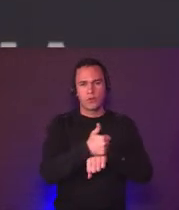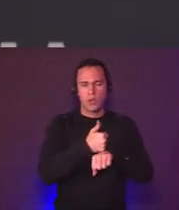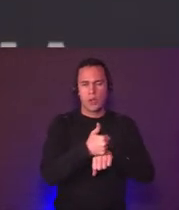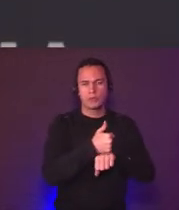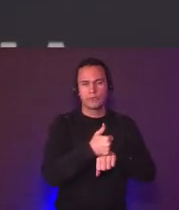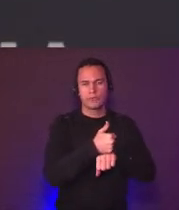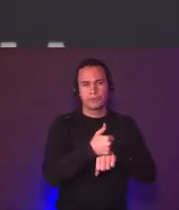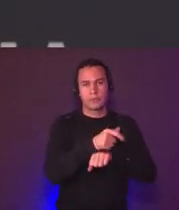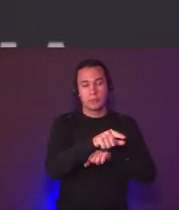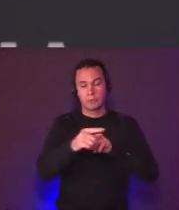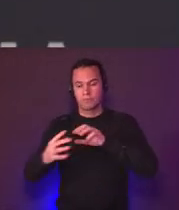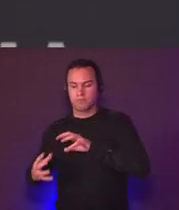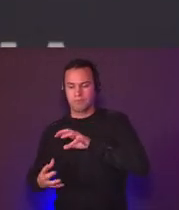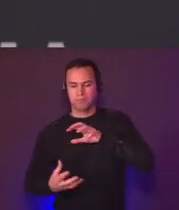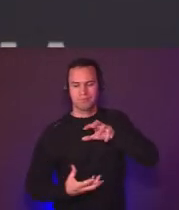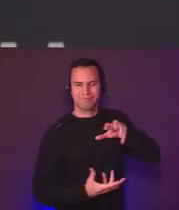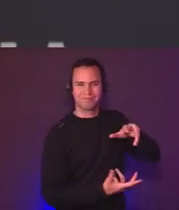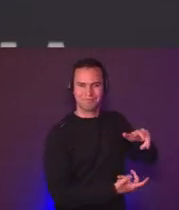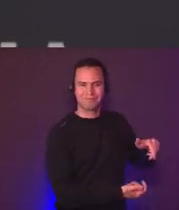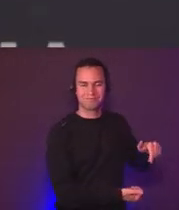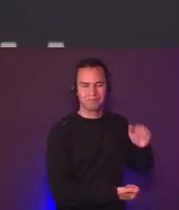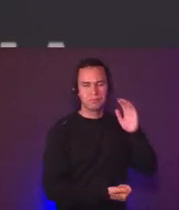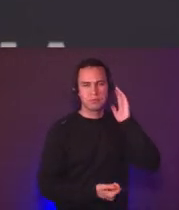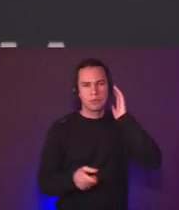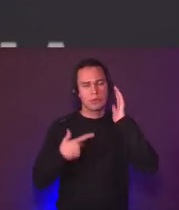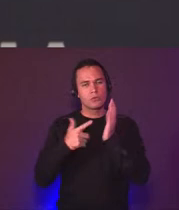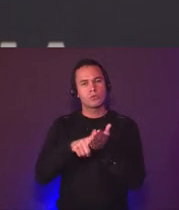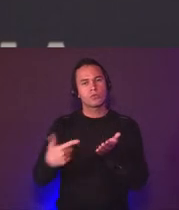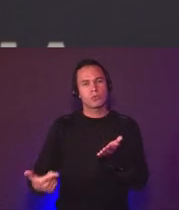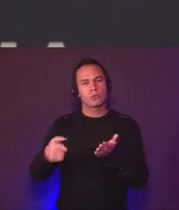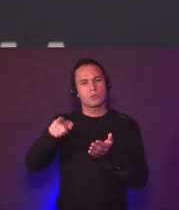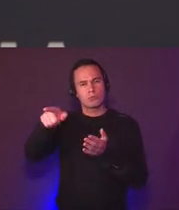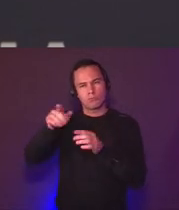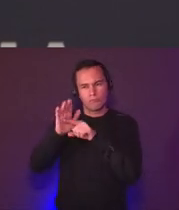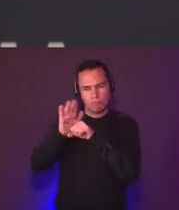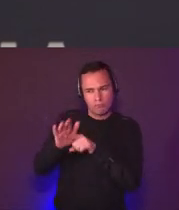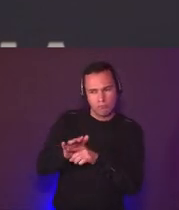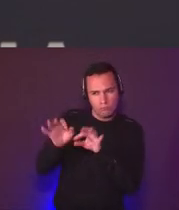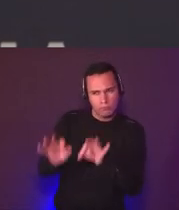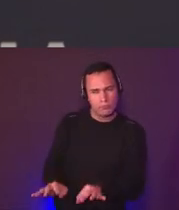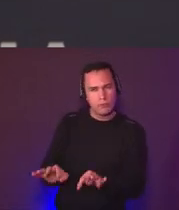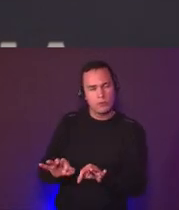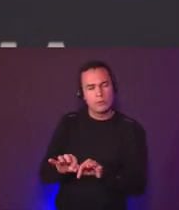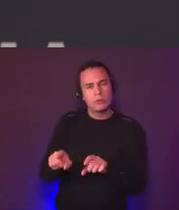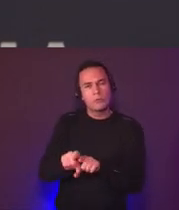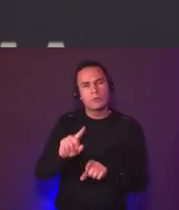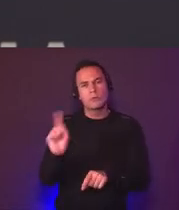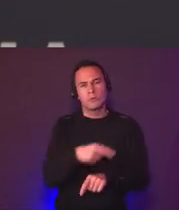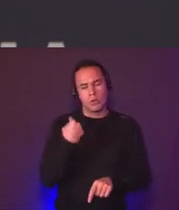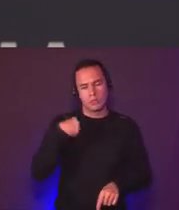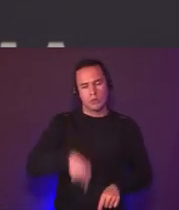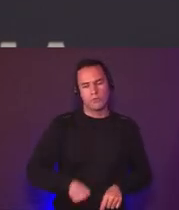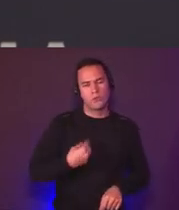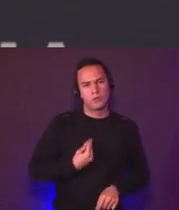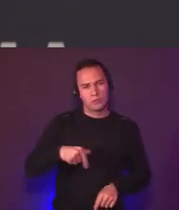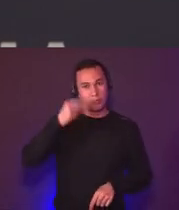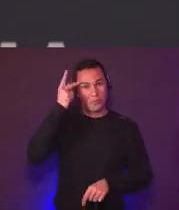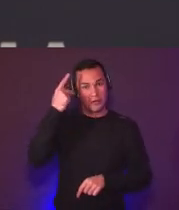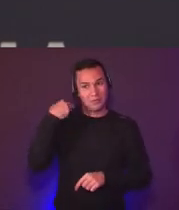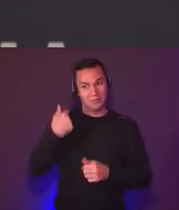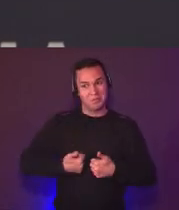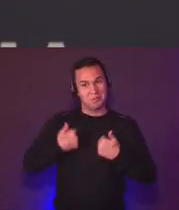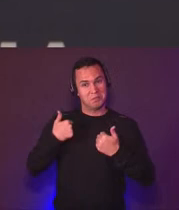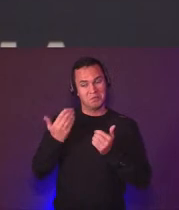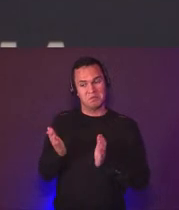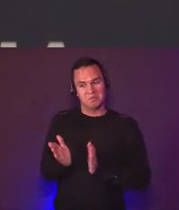change the world. Precision Journalism just did all this. We are here tonight in São Paulo to honor a man I am proud